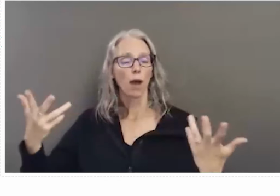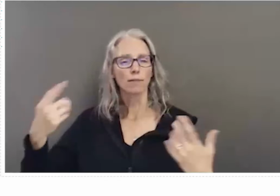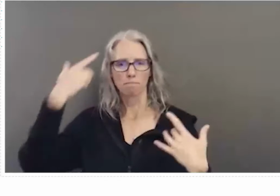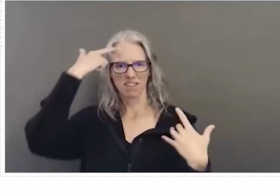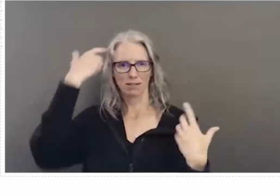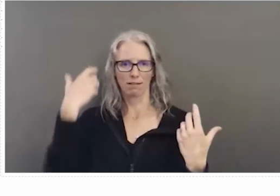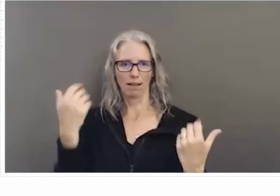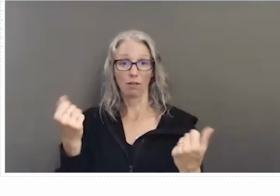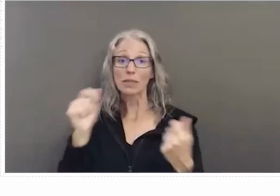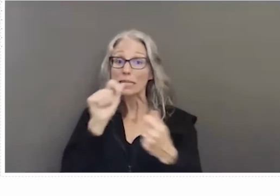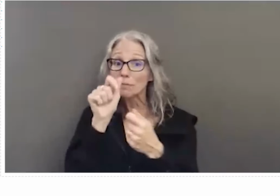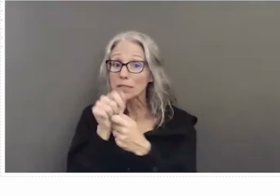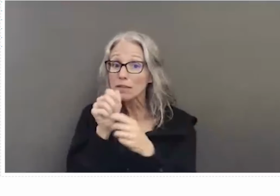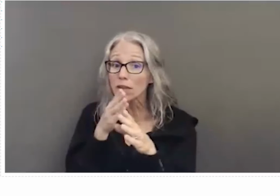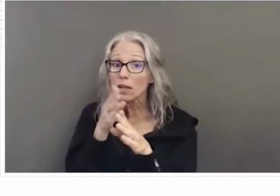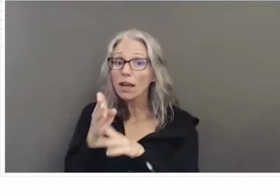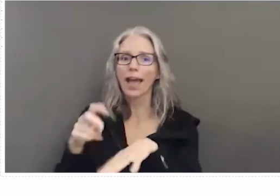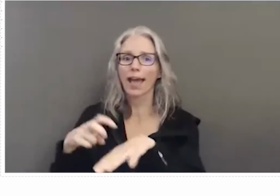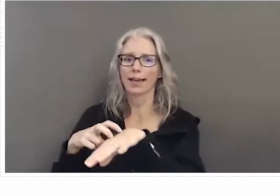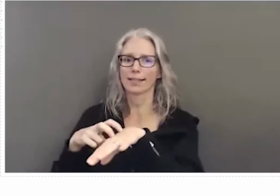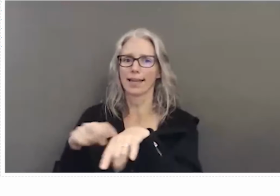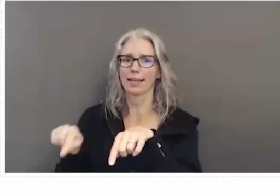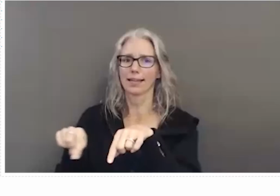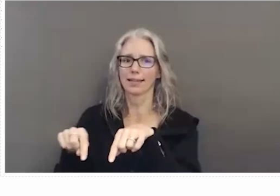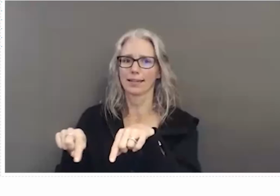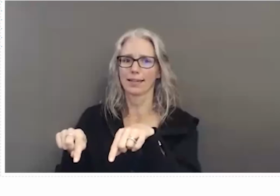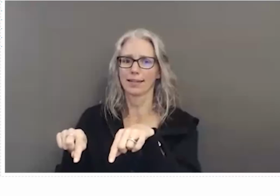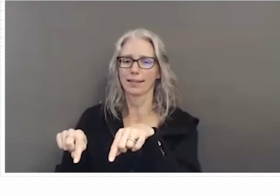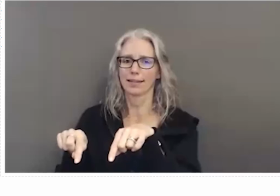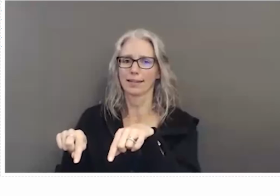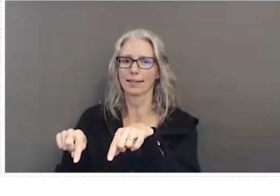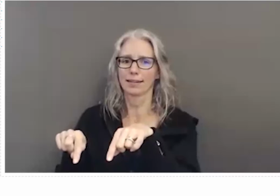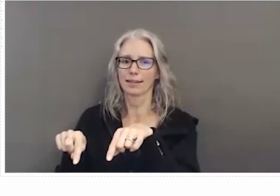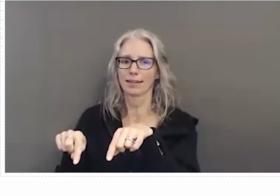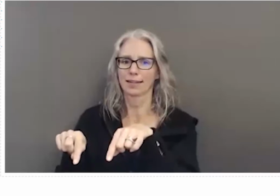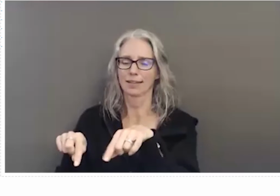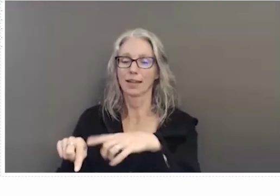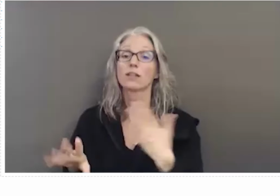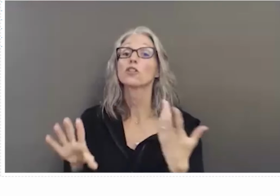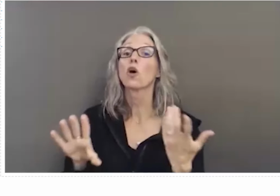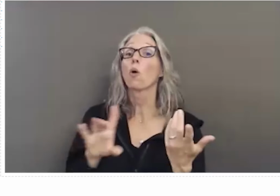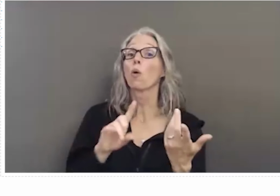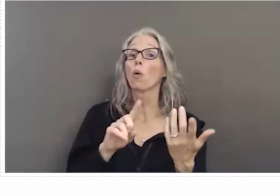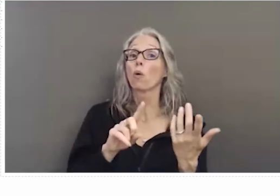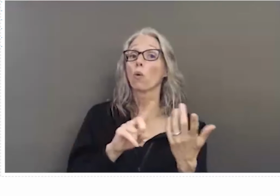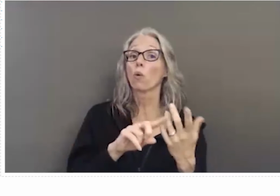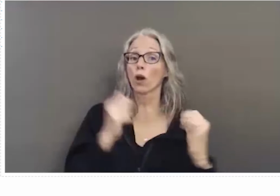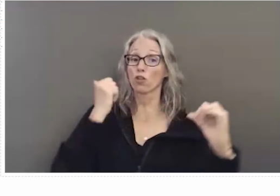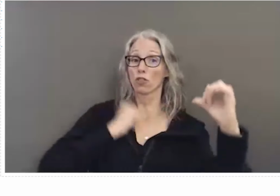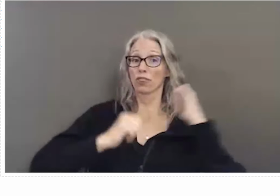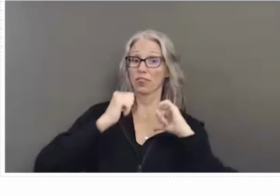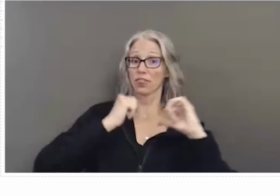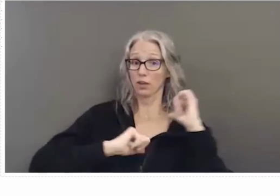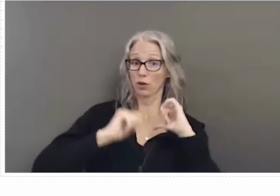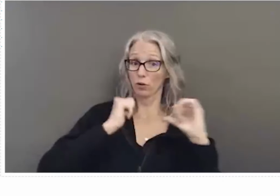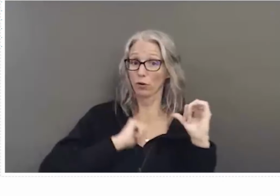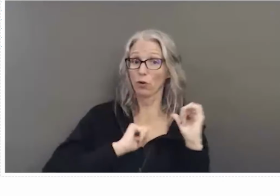them, arts and humor, because they were associated with, you know, last